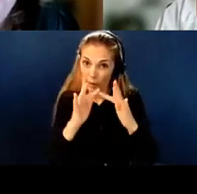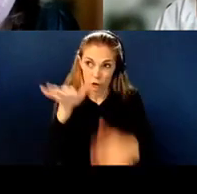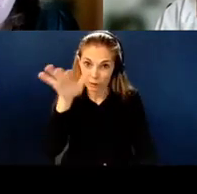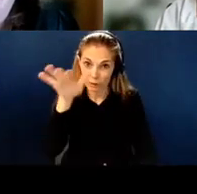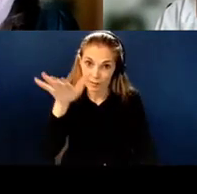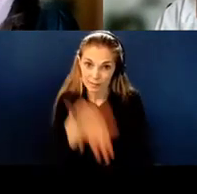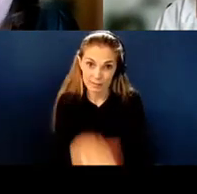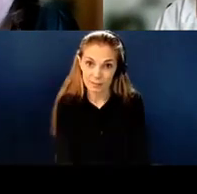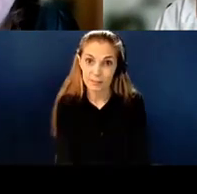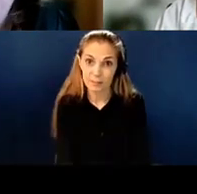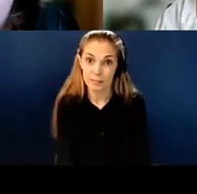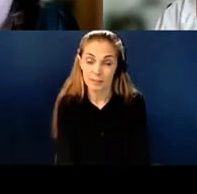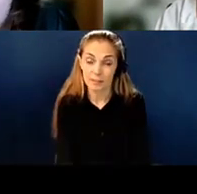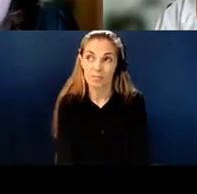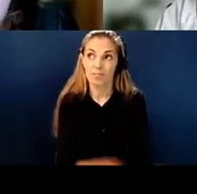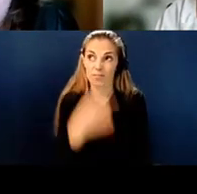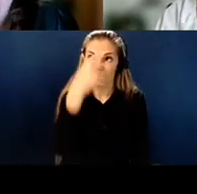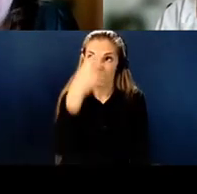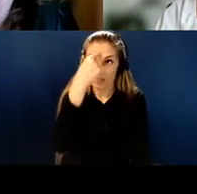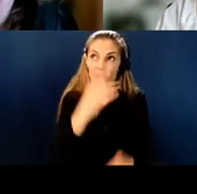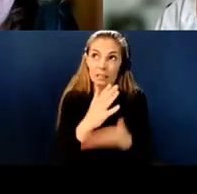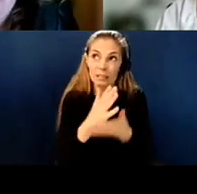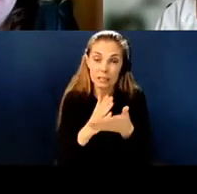there are still some of my neighbors using dial-up.